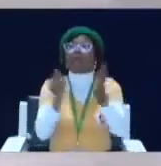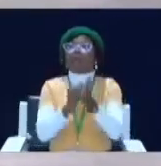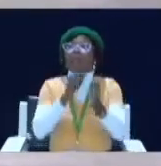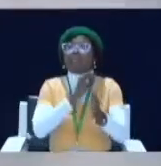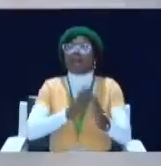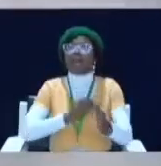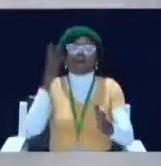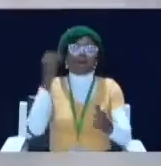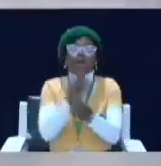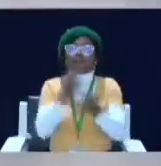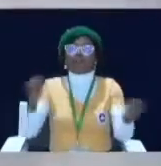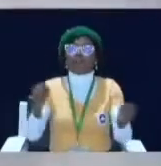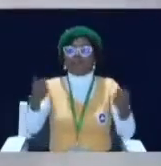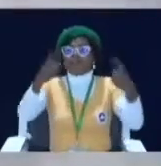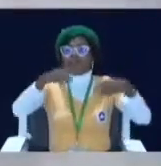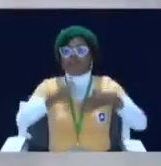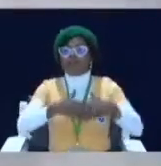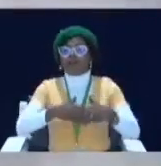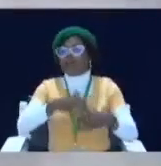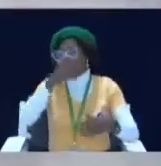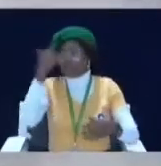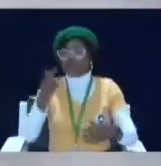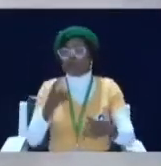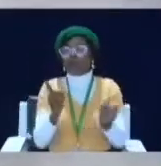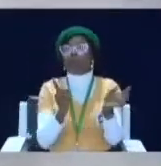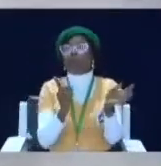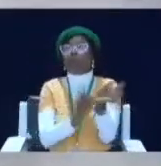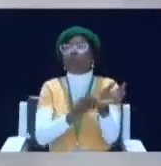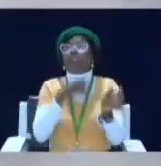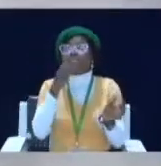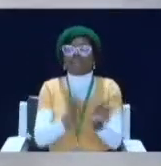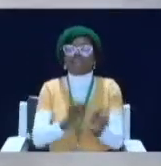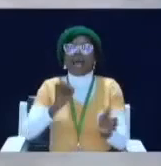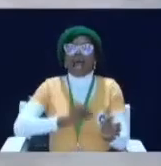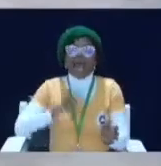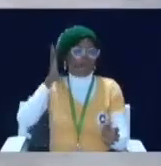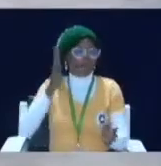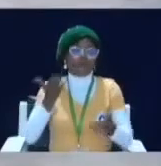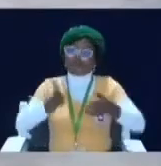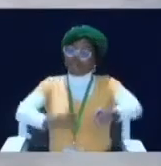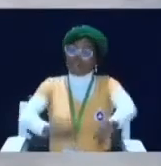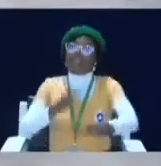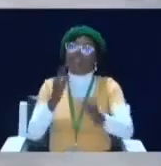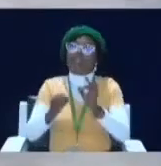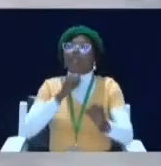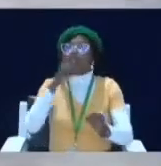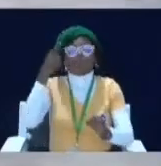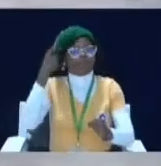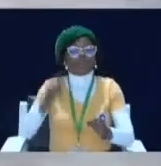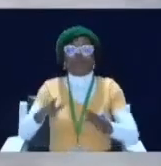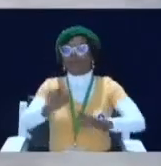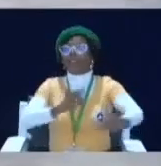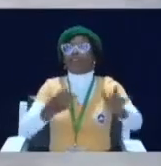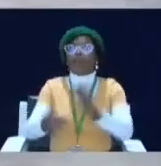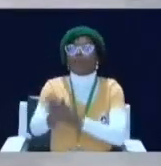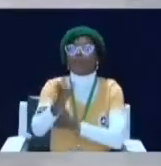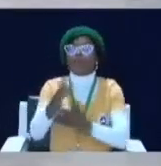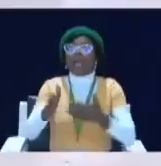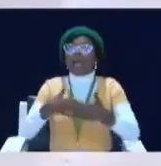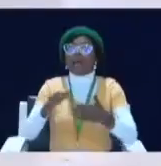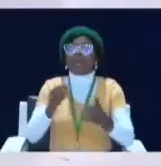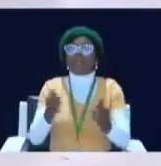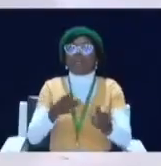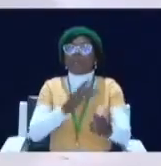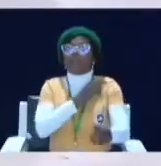back safely because doctor said I would have died if not of the mercy of the Lord. After I was discharged from the